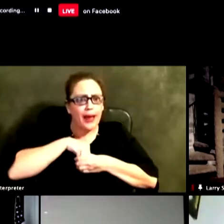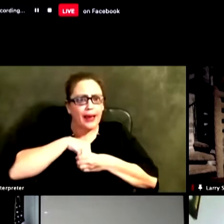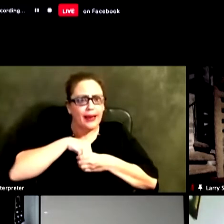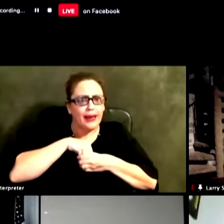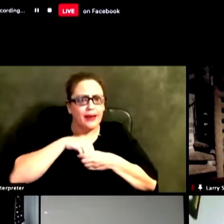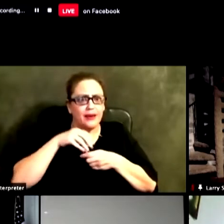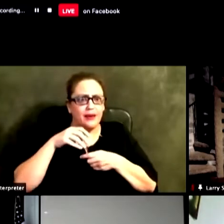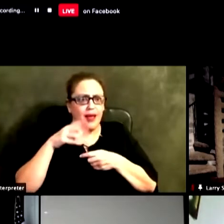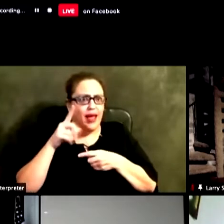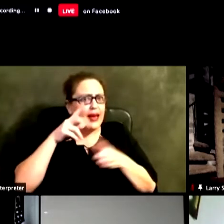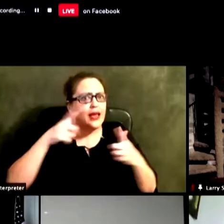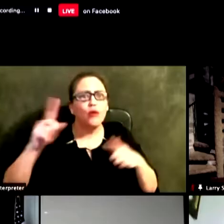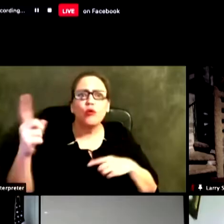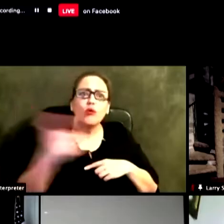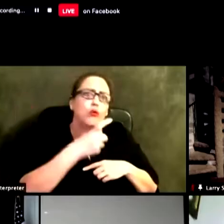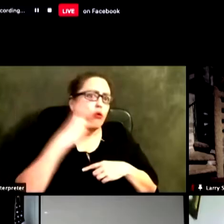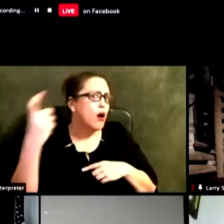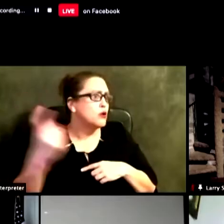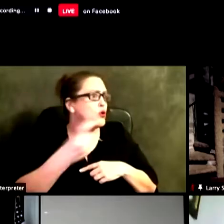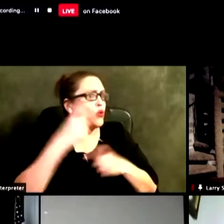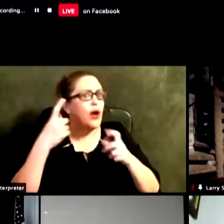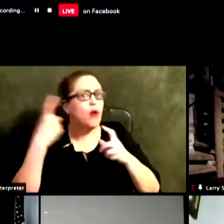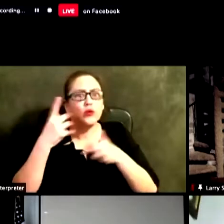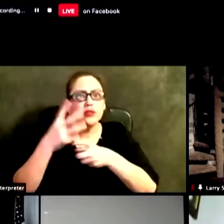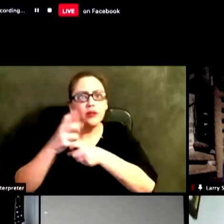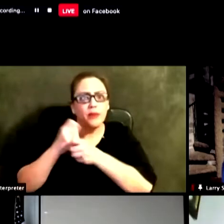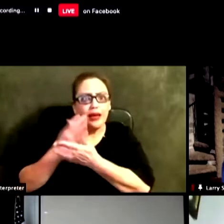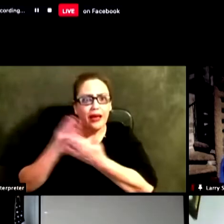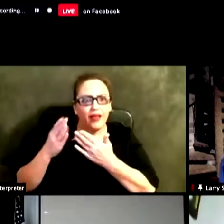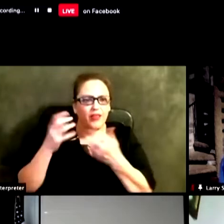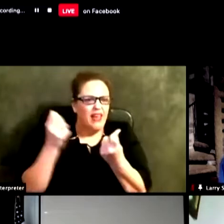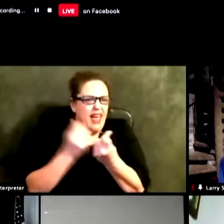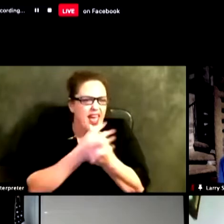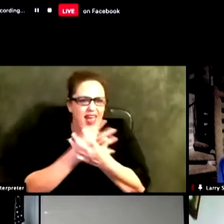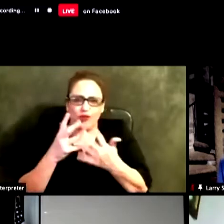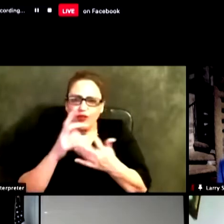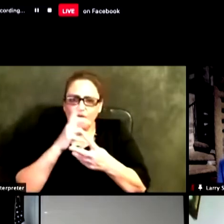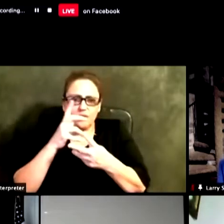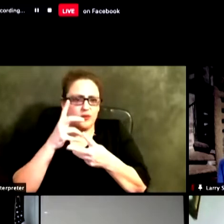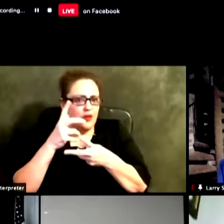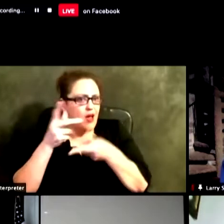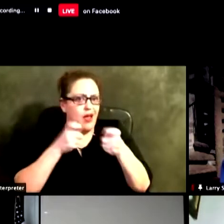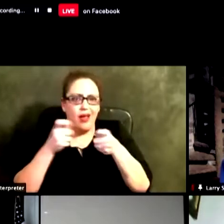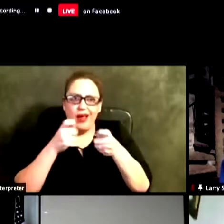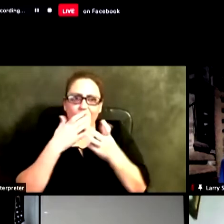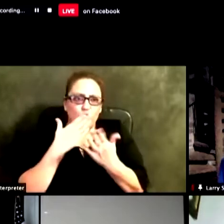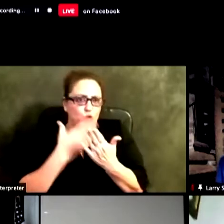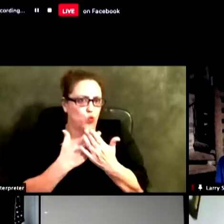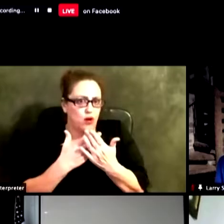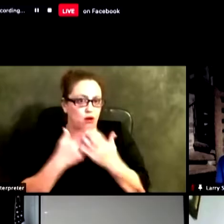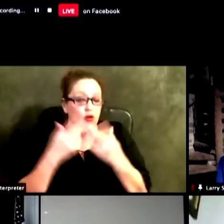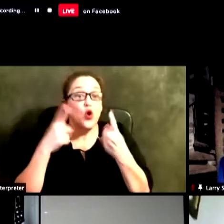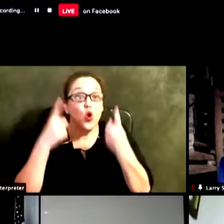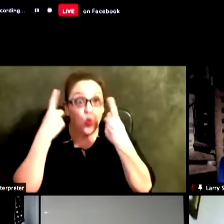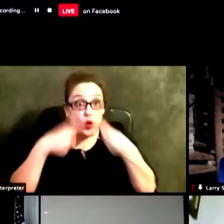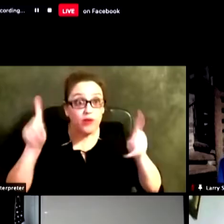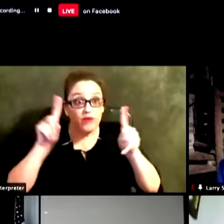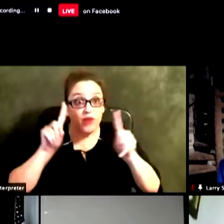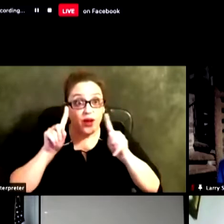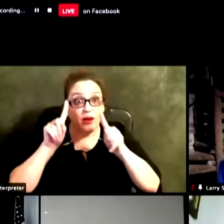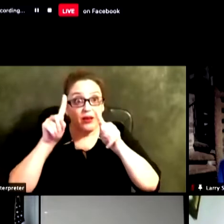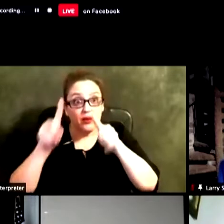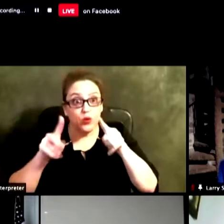whole case was just so poorly handled that when we finally got to the hearings, which would have, you know, arraigned